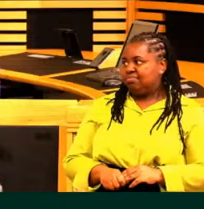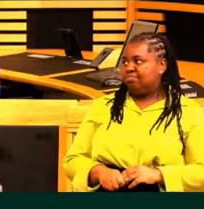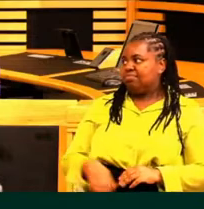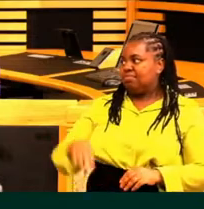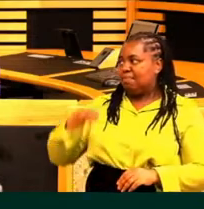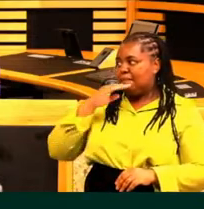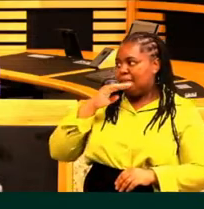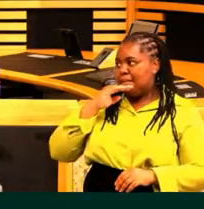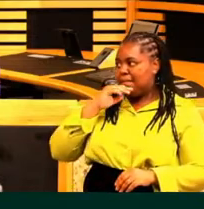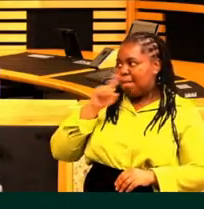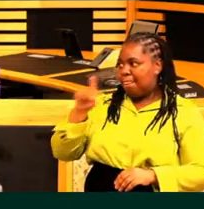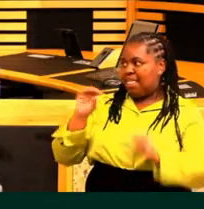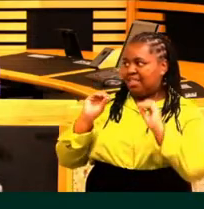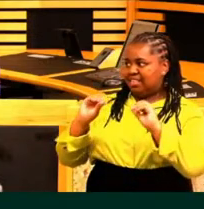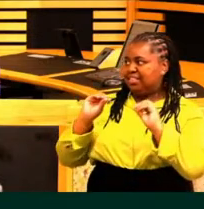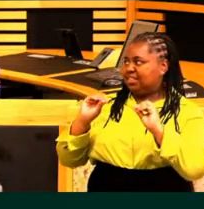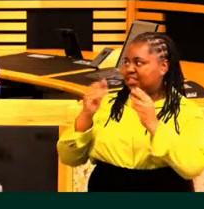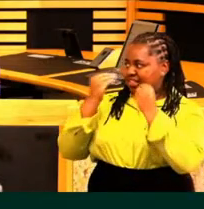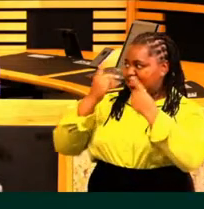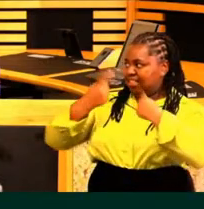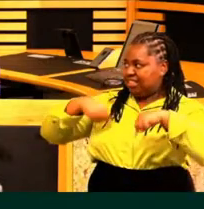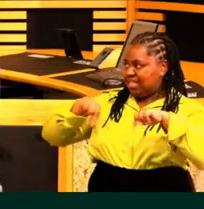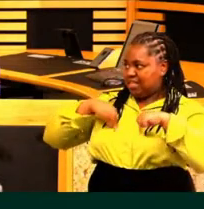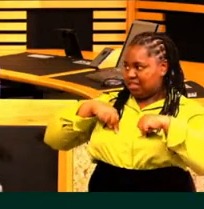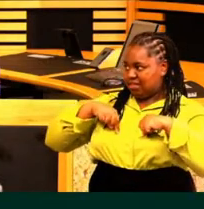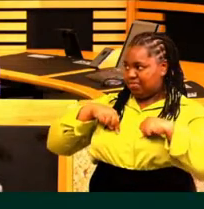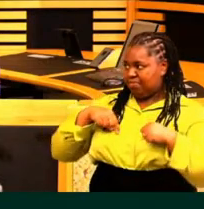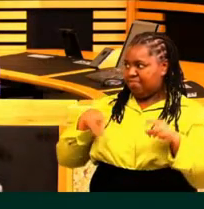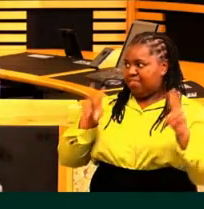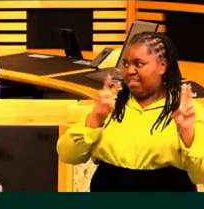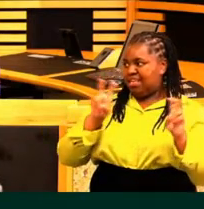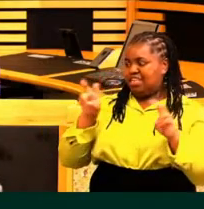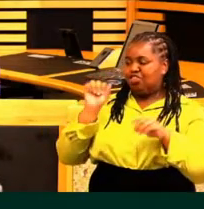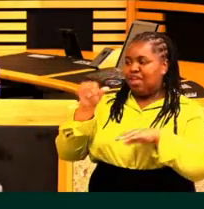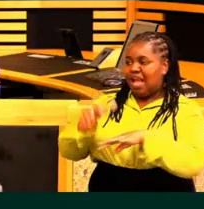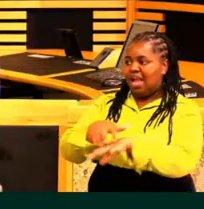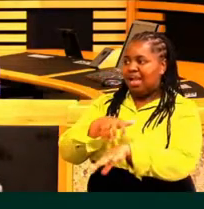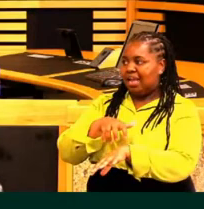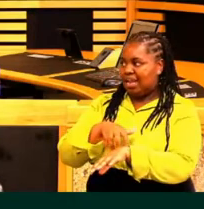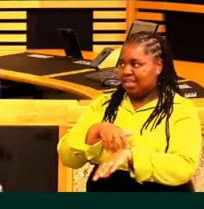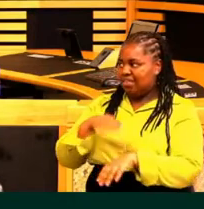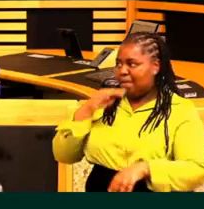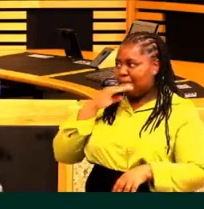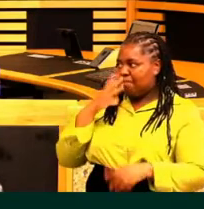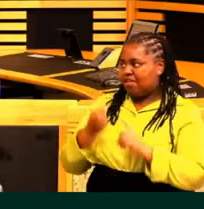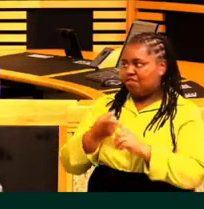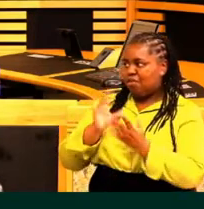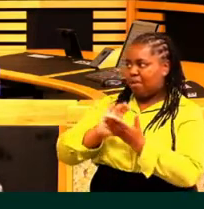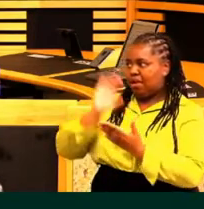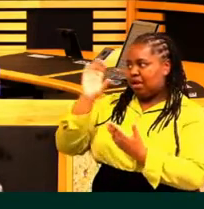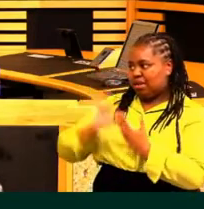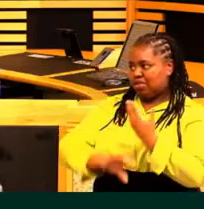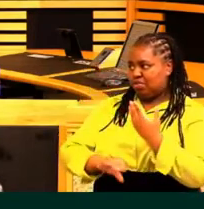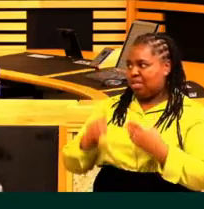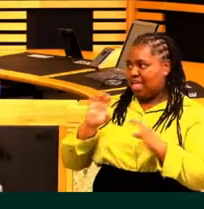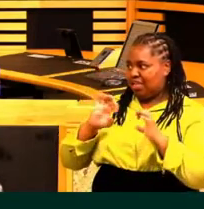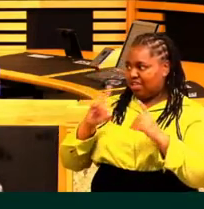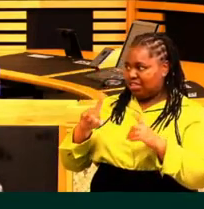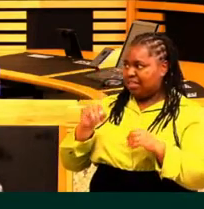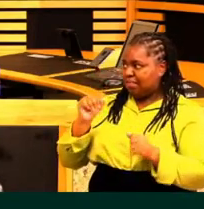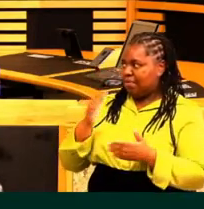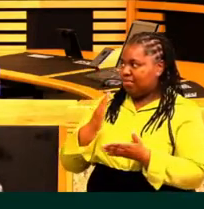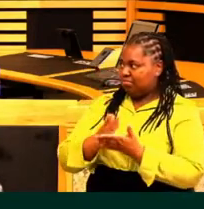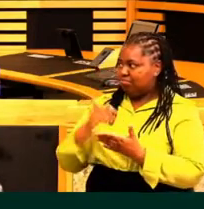conditions on the ground teaches us that the issue of Agriculture emanates from the curriculum of the education system that needs to be